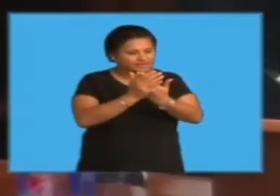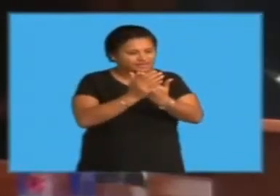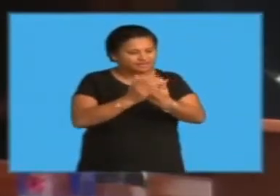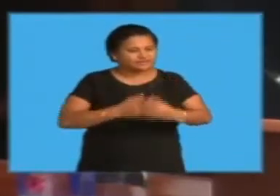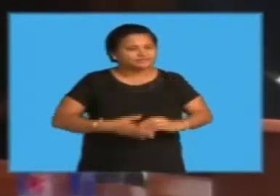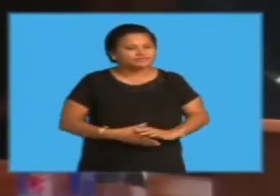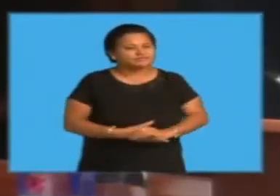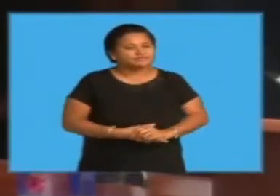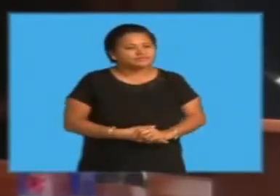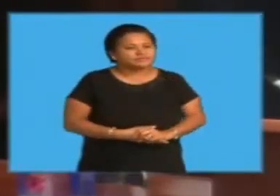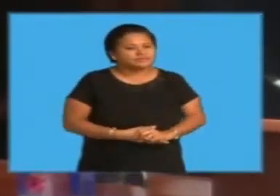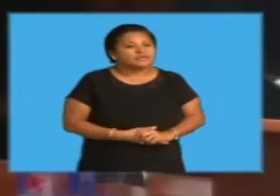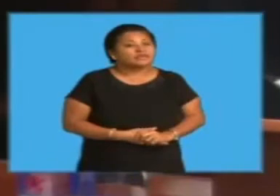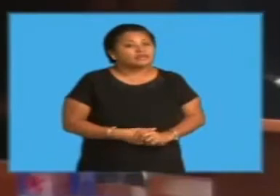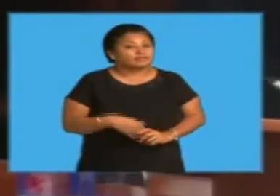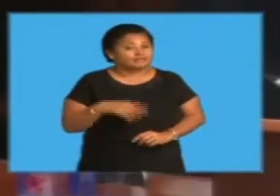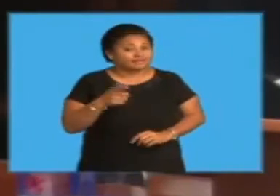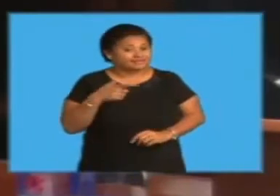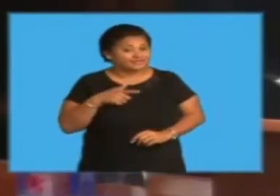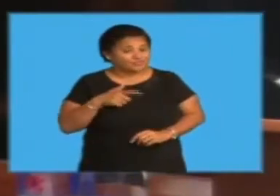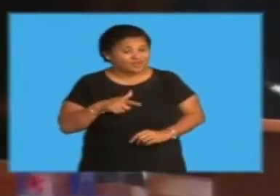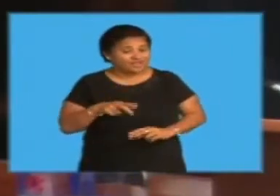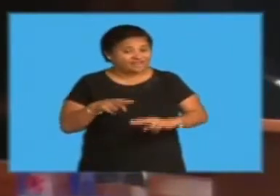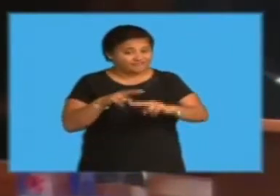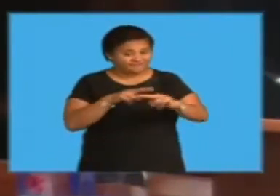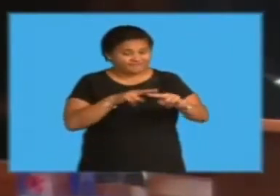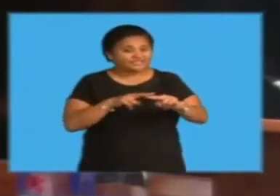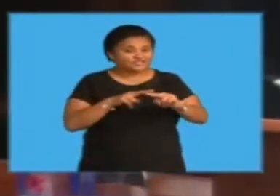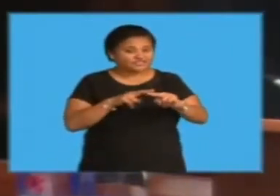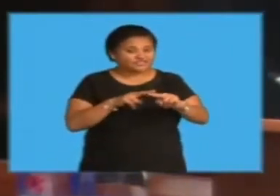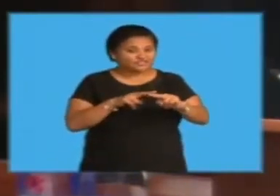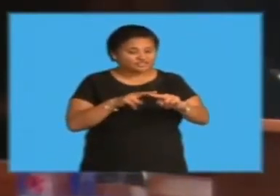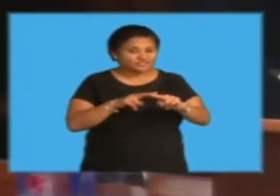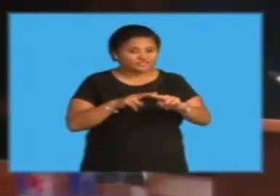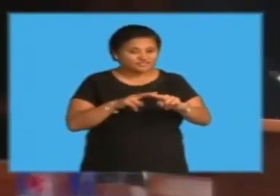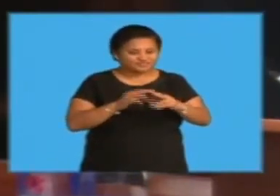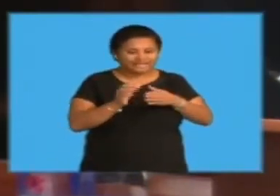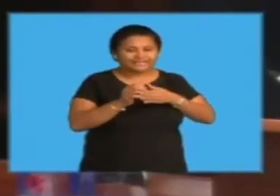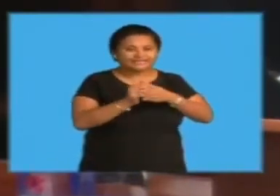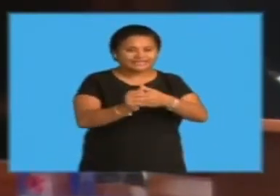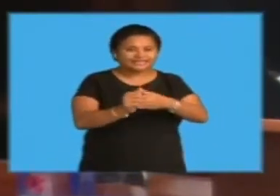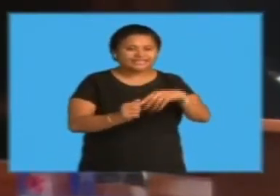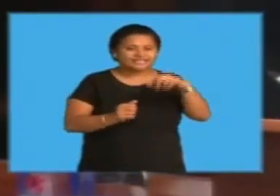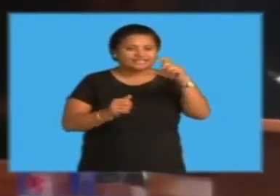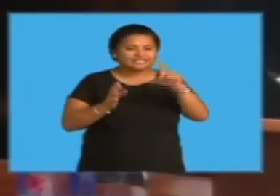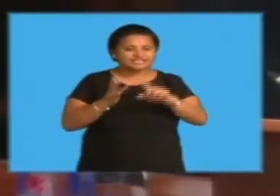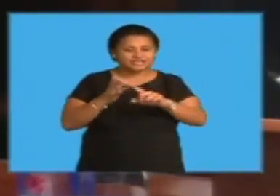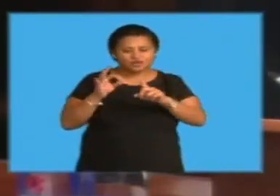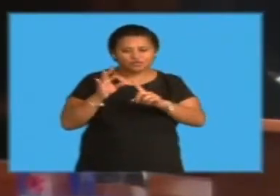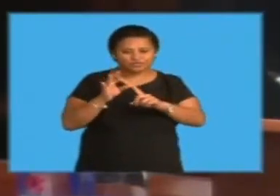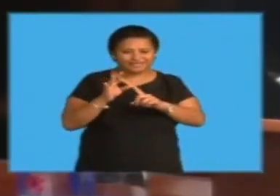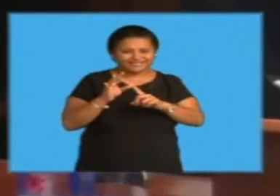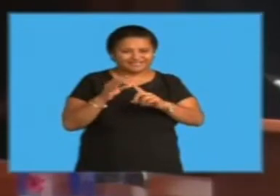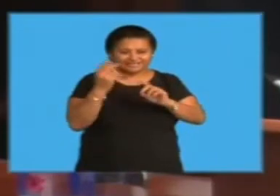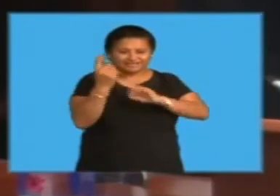And that is why Fiji has taken on the presidency of the United Nations Conference on Climate